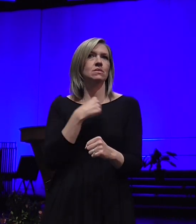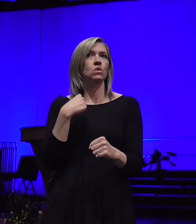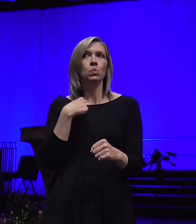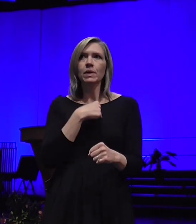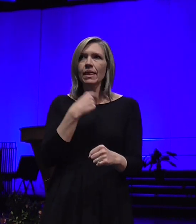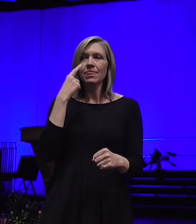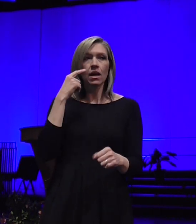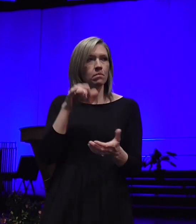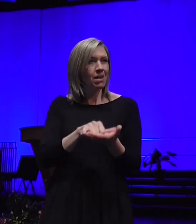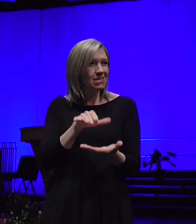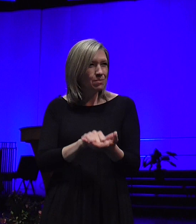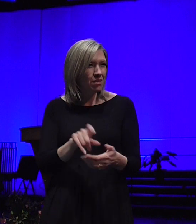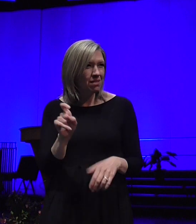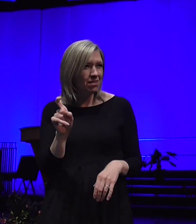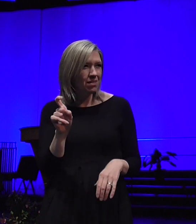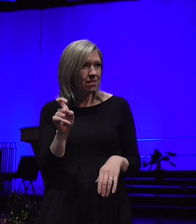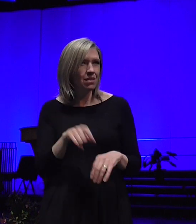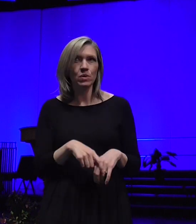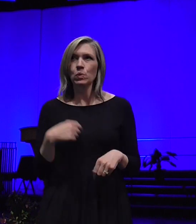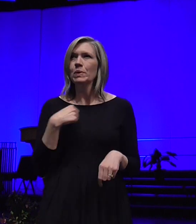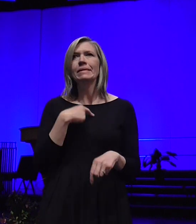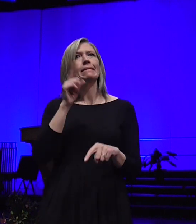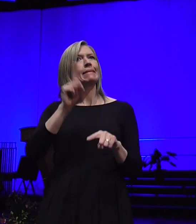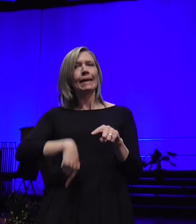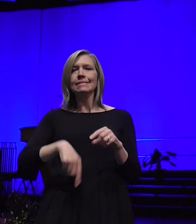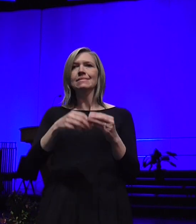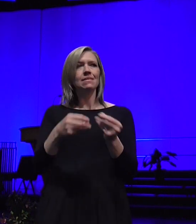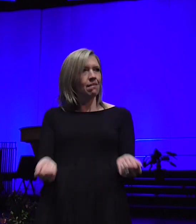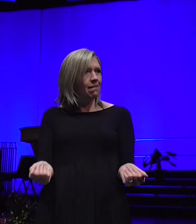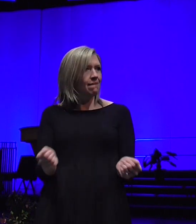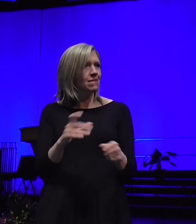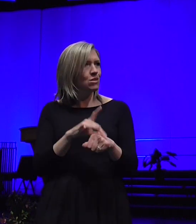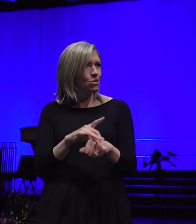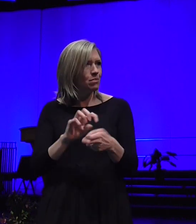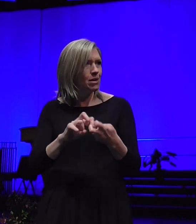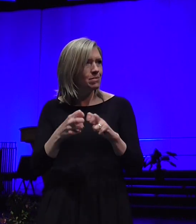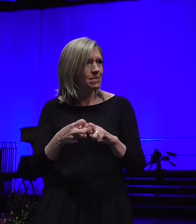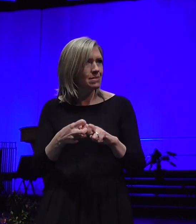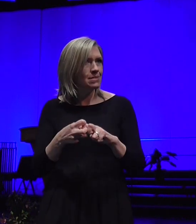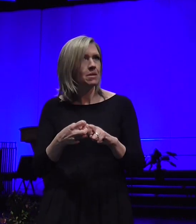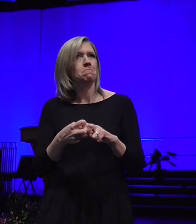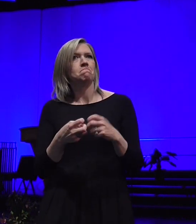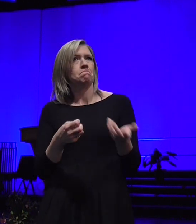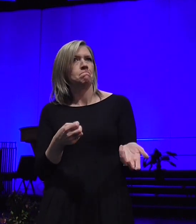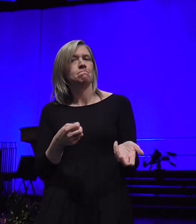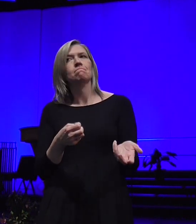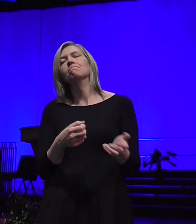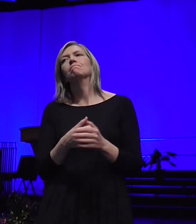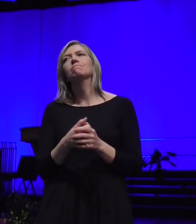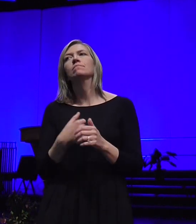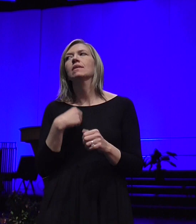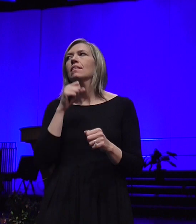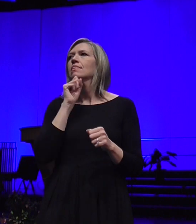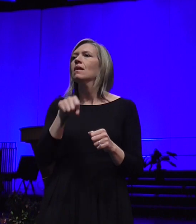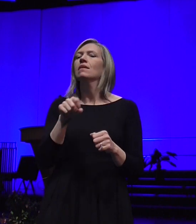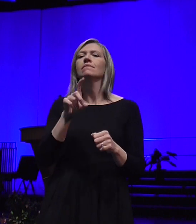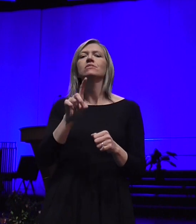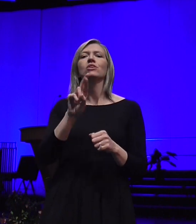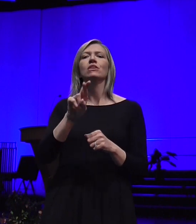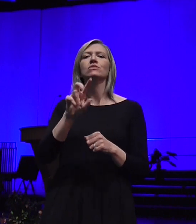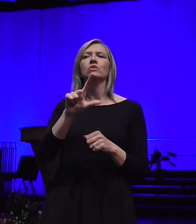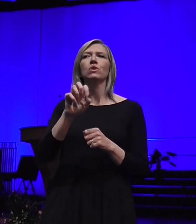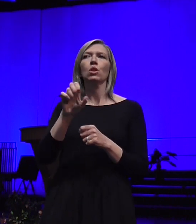saying we can't do this? That we can't solve this? I love what Dr. Lloyd